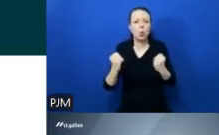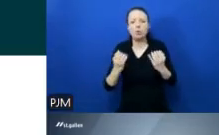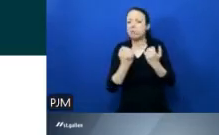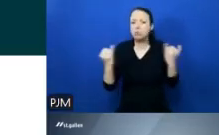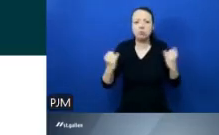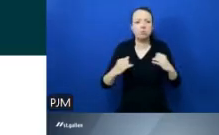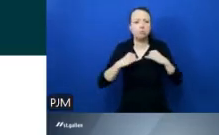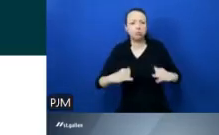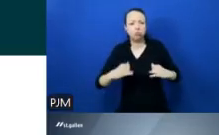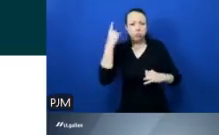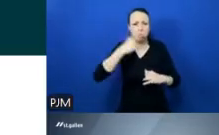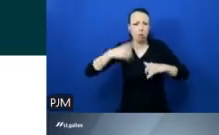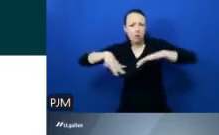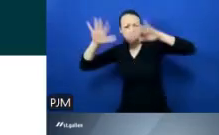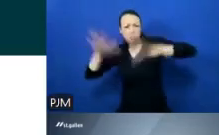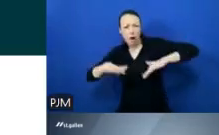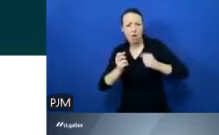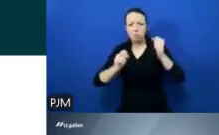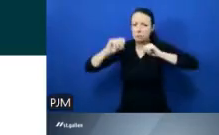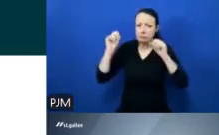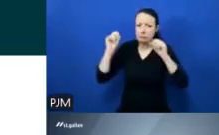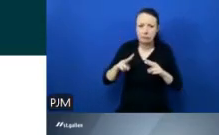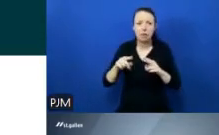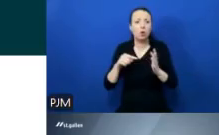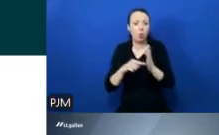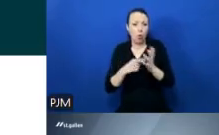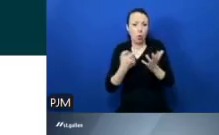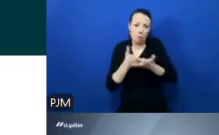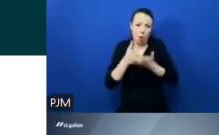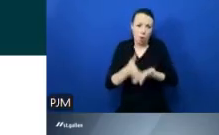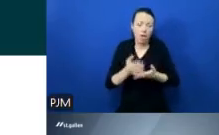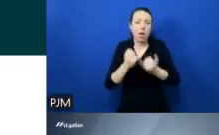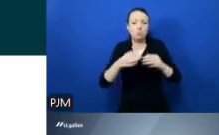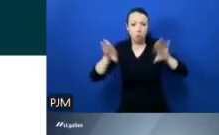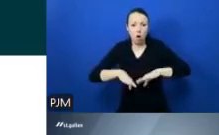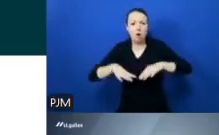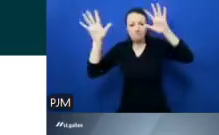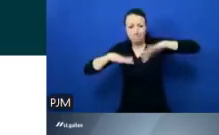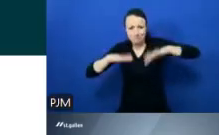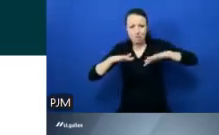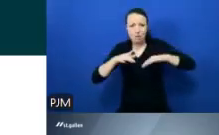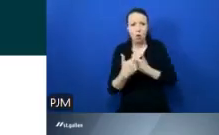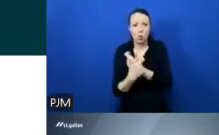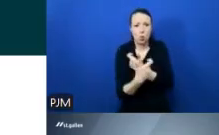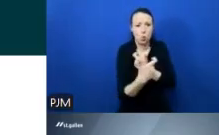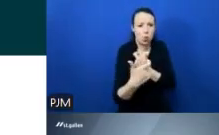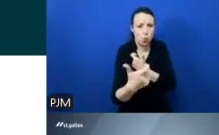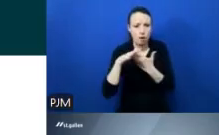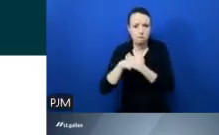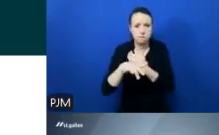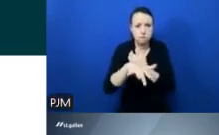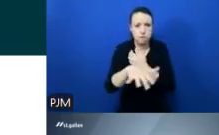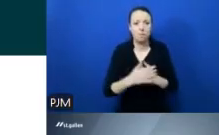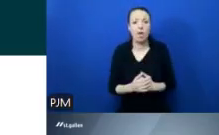give this water away to some kind of reservoir. And we have to take into consideration few elements. One of the